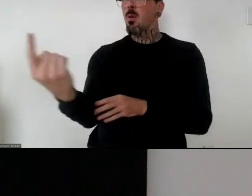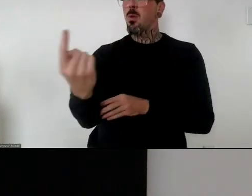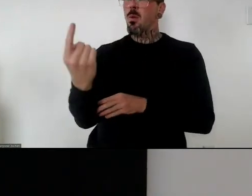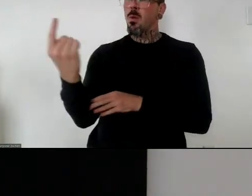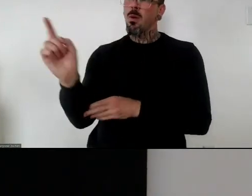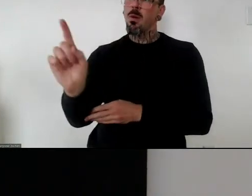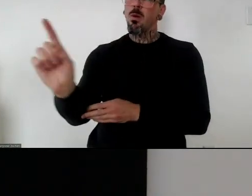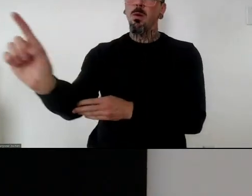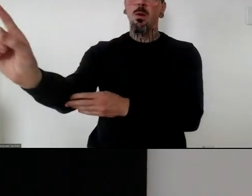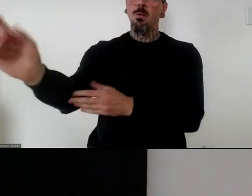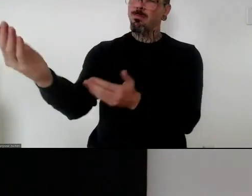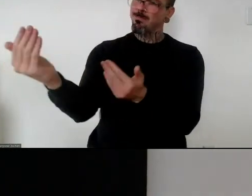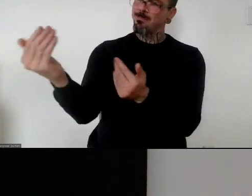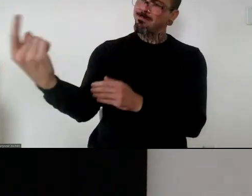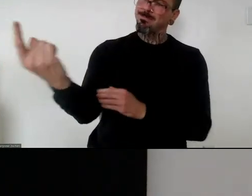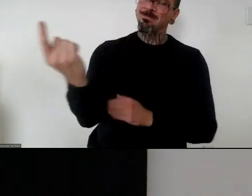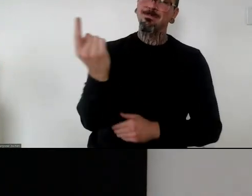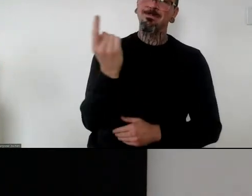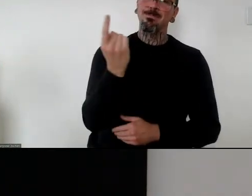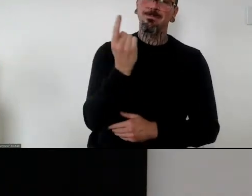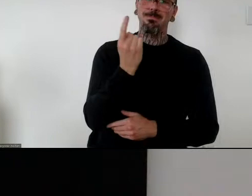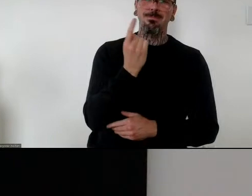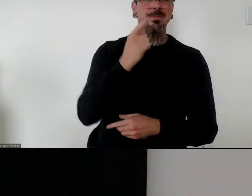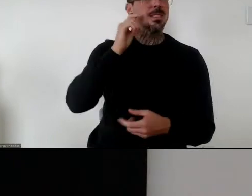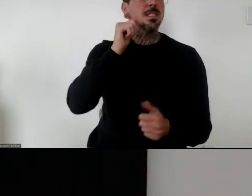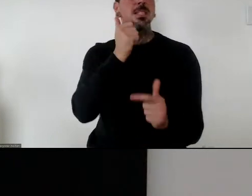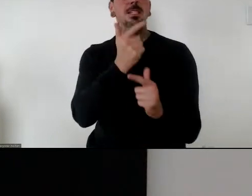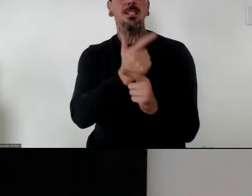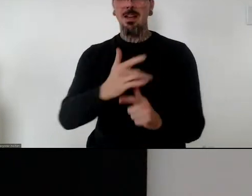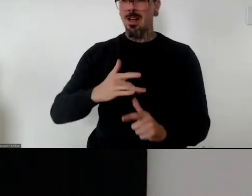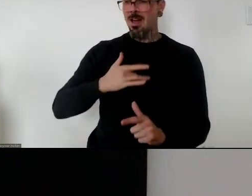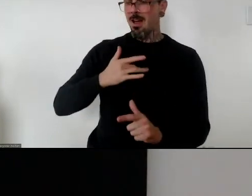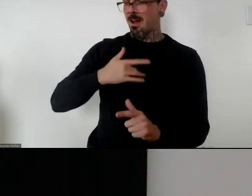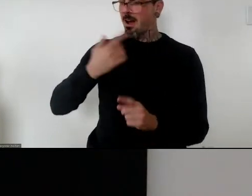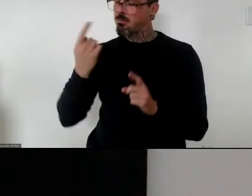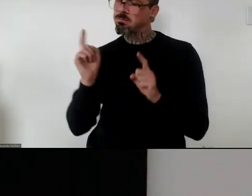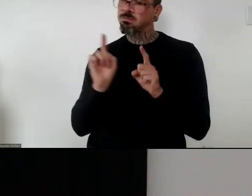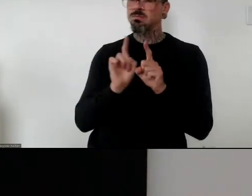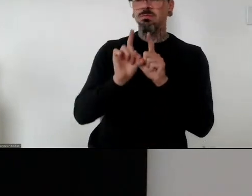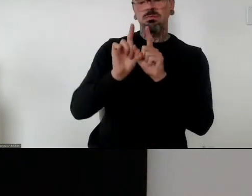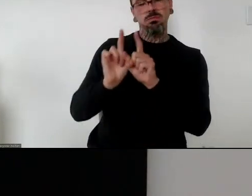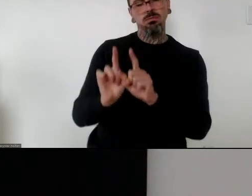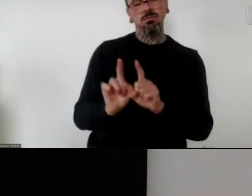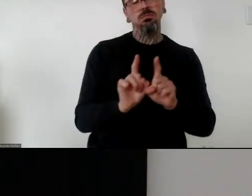Sister, I feel you walking with me.